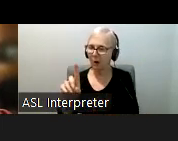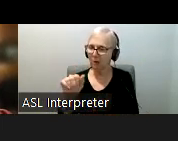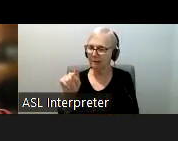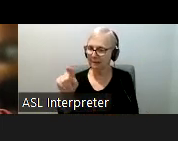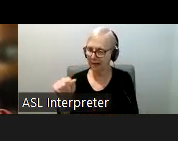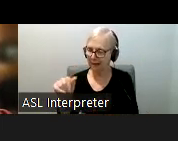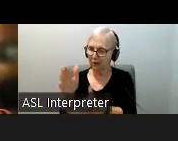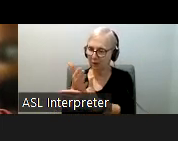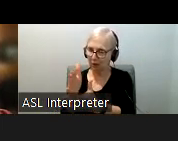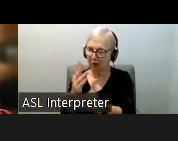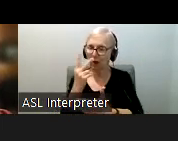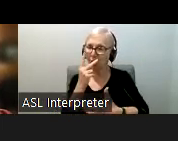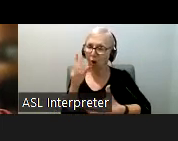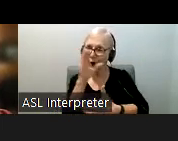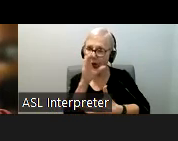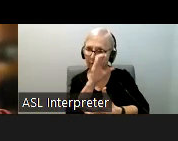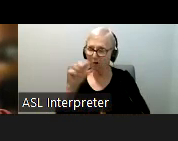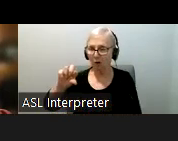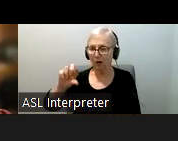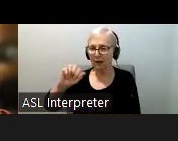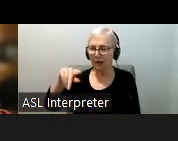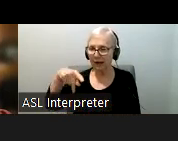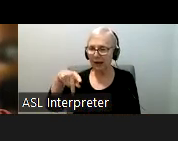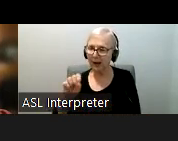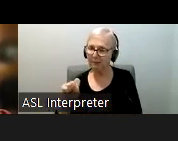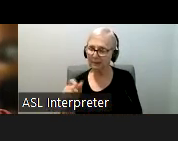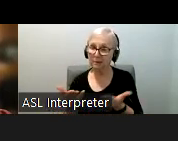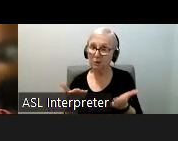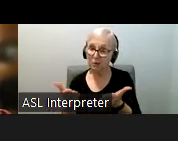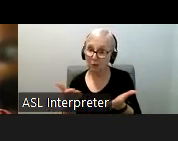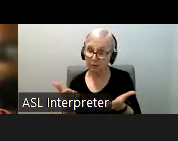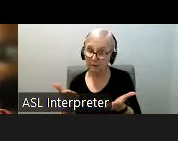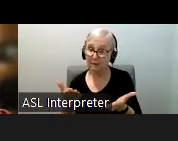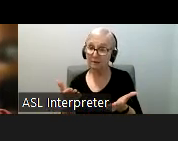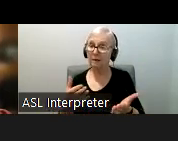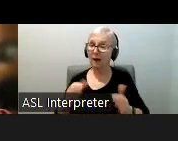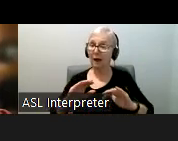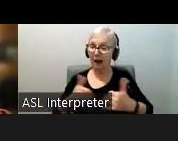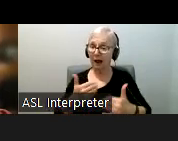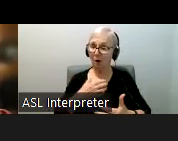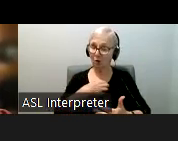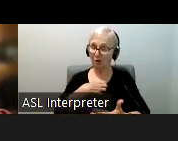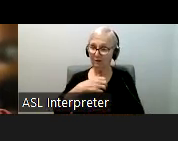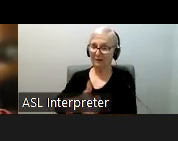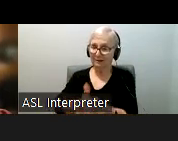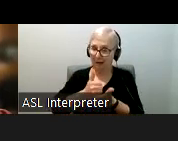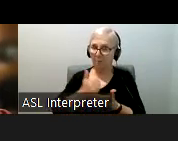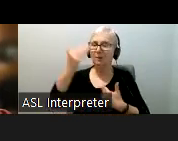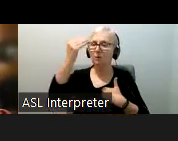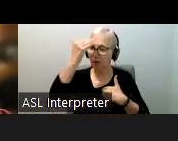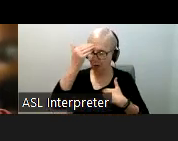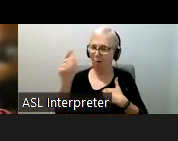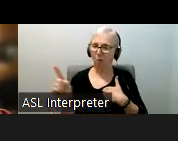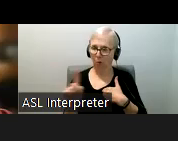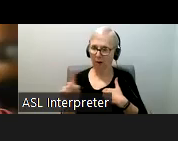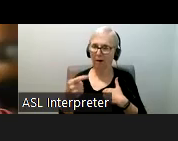for gaps in kind of services or gaps in having grievances be effective for us would work. Okay. And